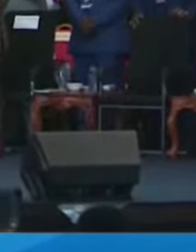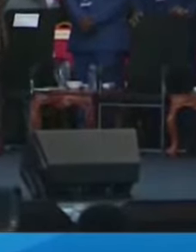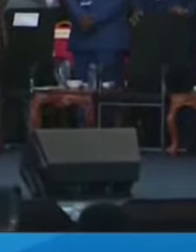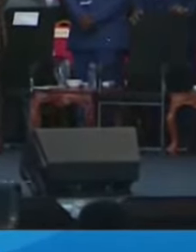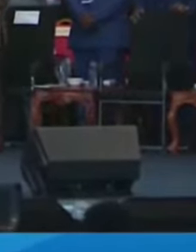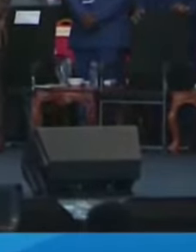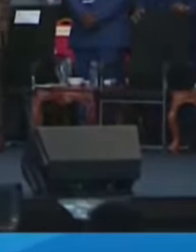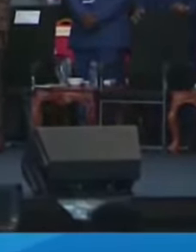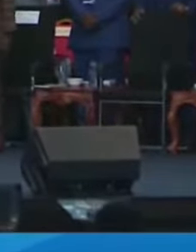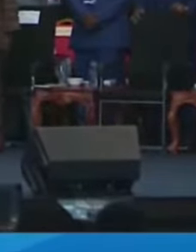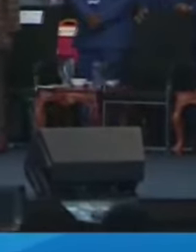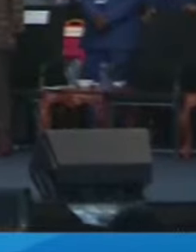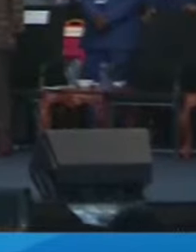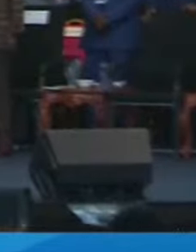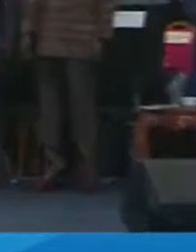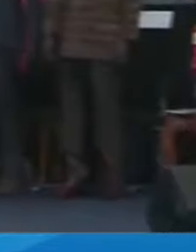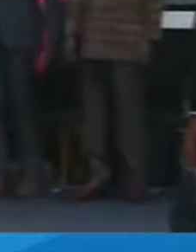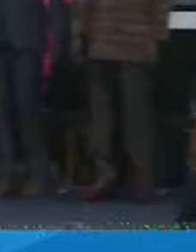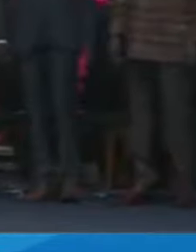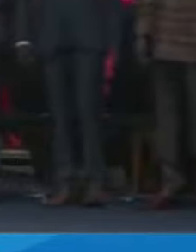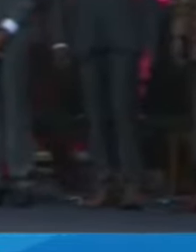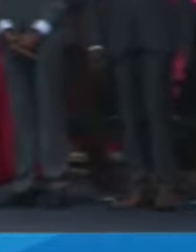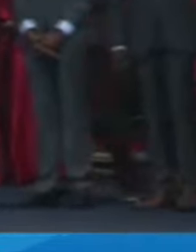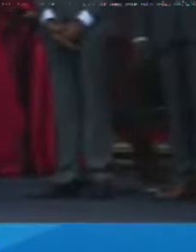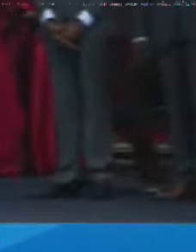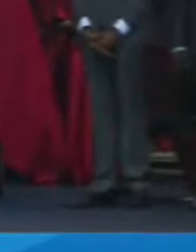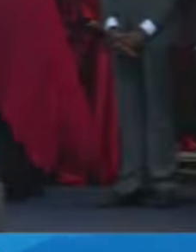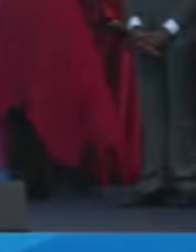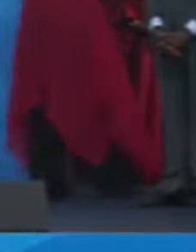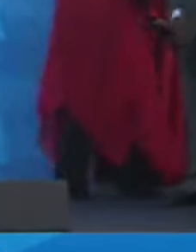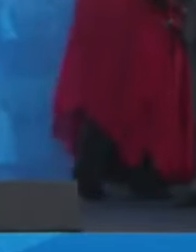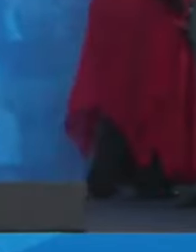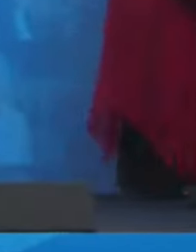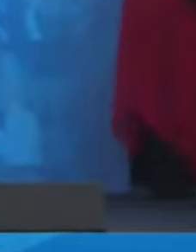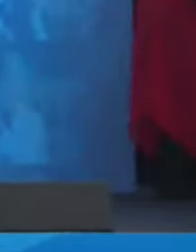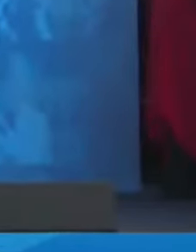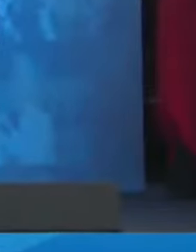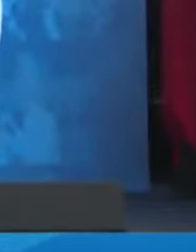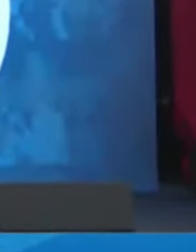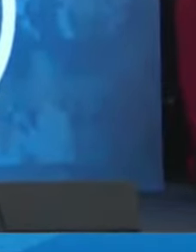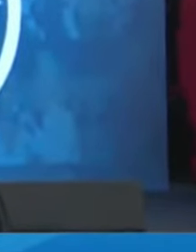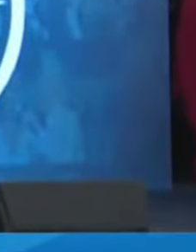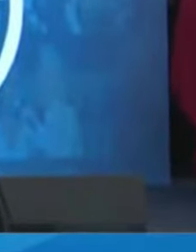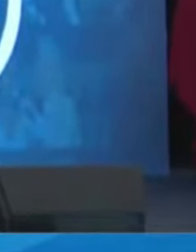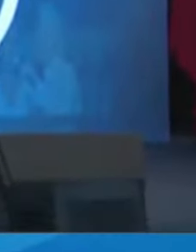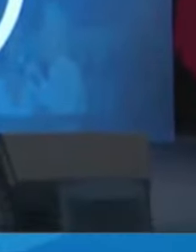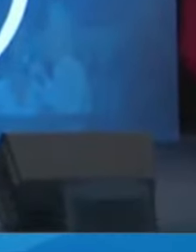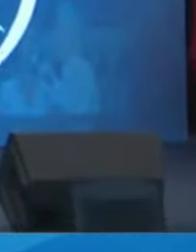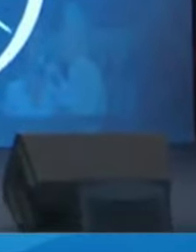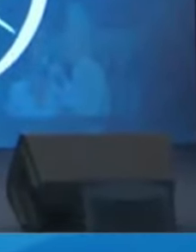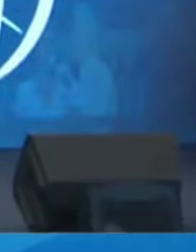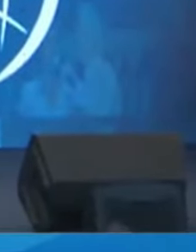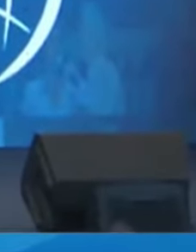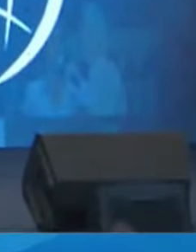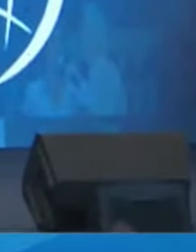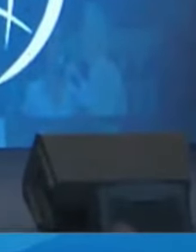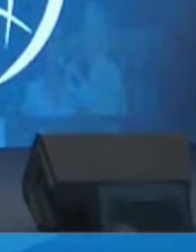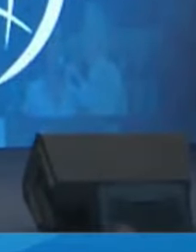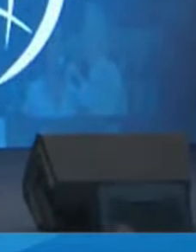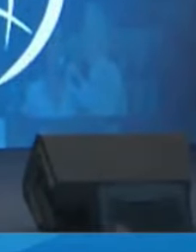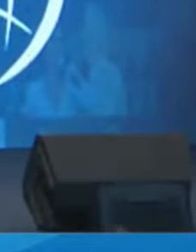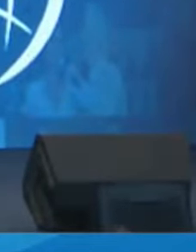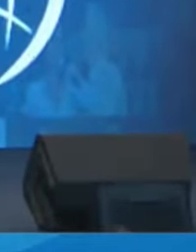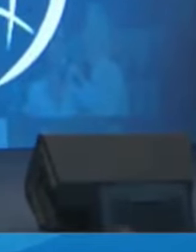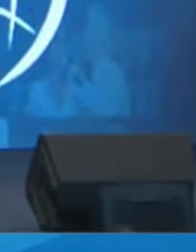Jes and to Jesus be the glory and God's people said a mighty